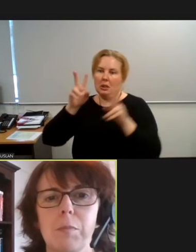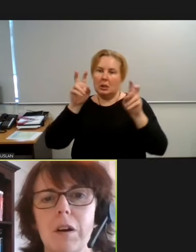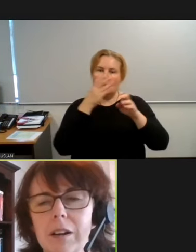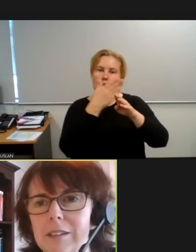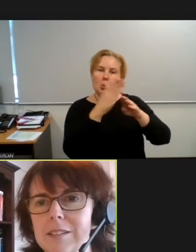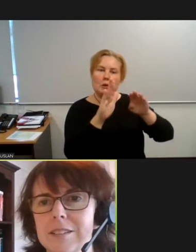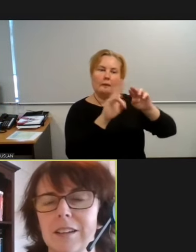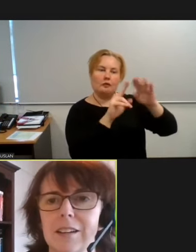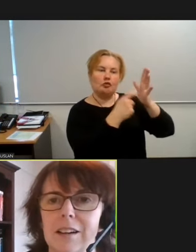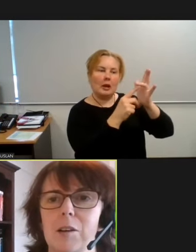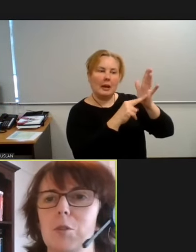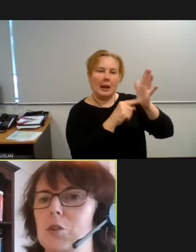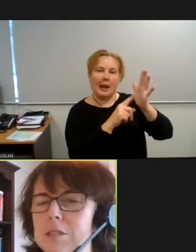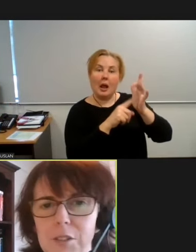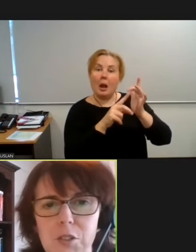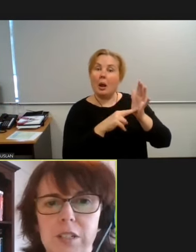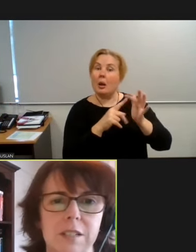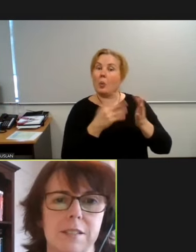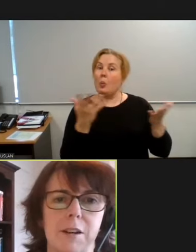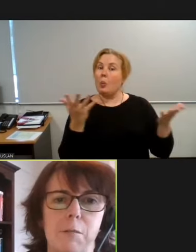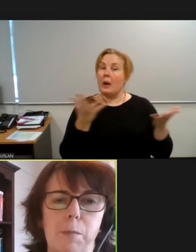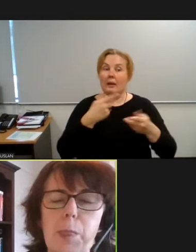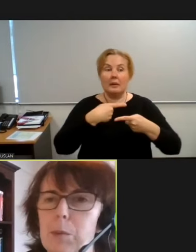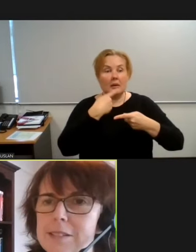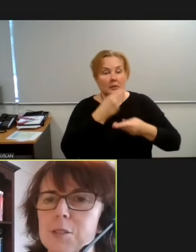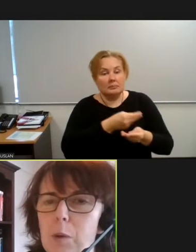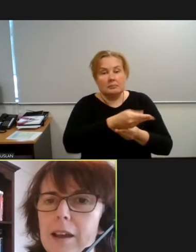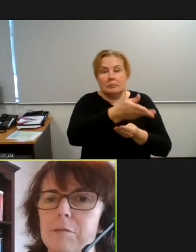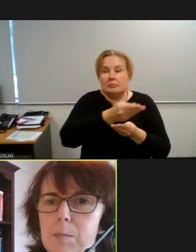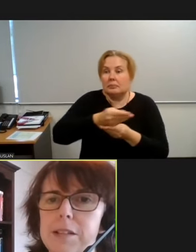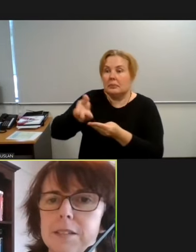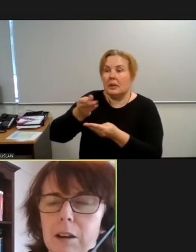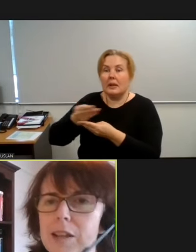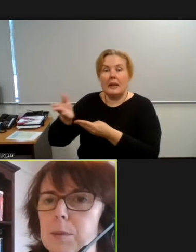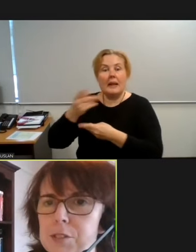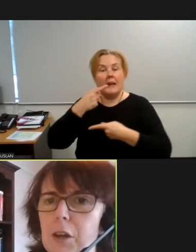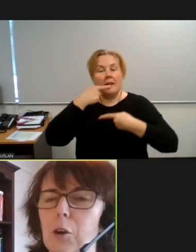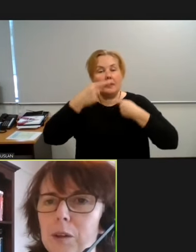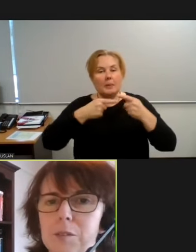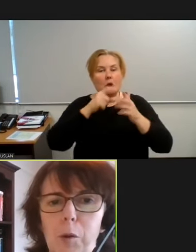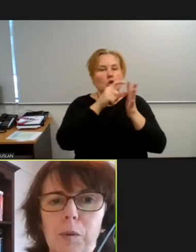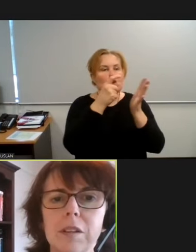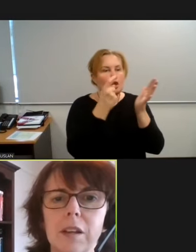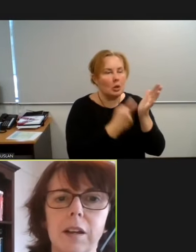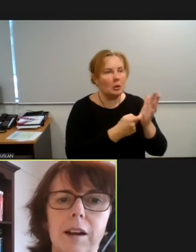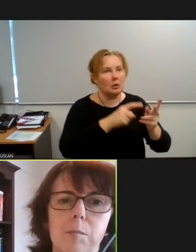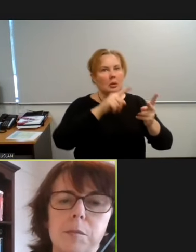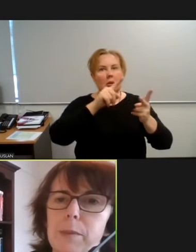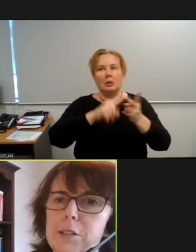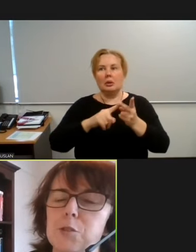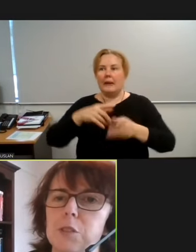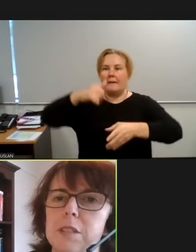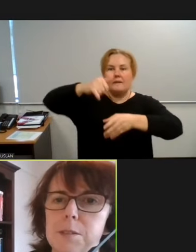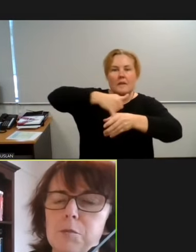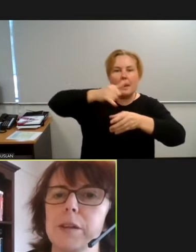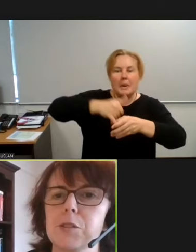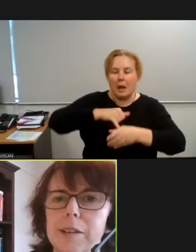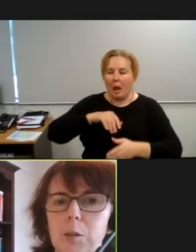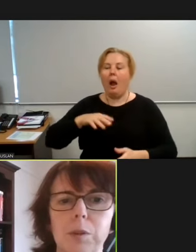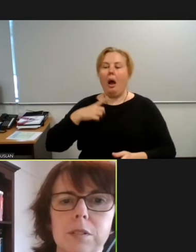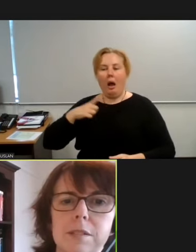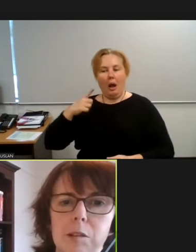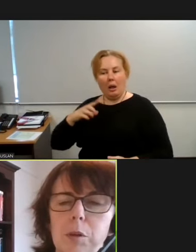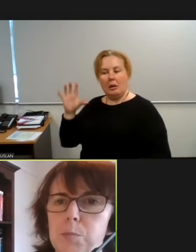pharmacies, supermarkets, doctor surgeries, places where families are able to go at the moment to make sure that there's